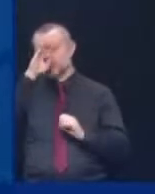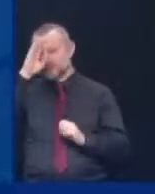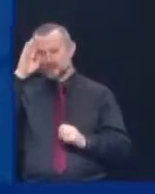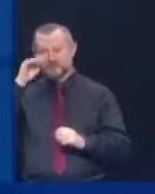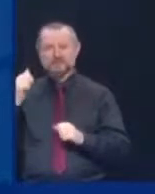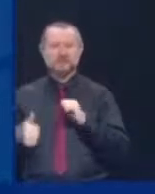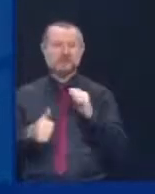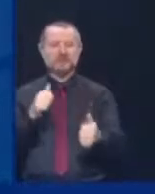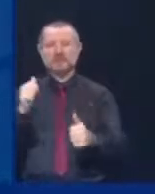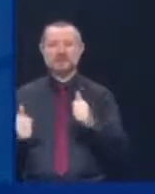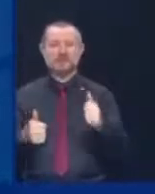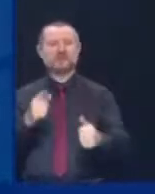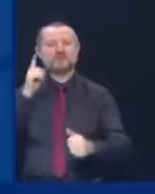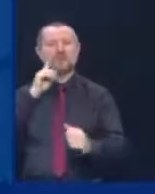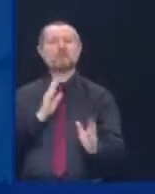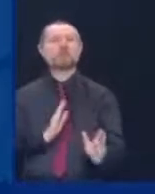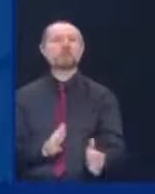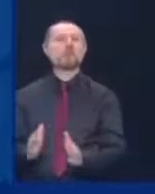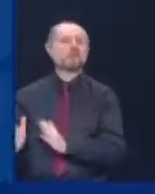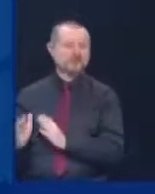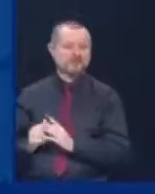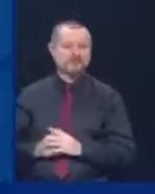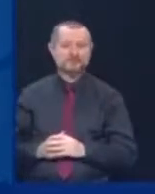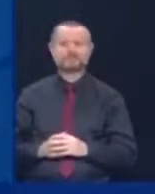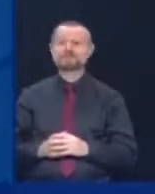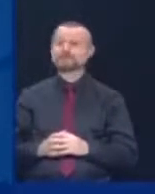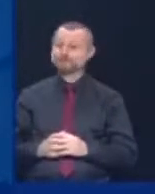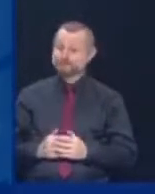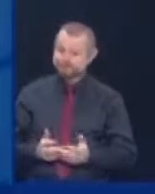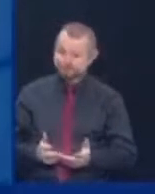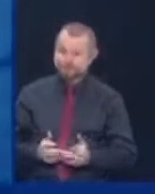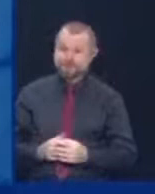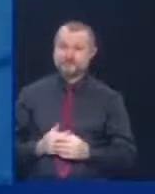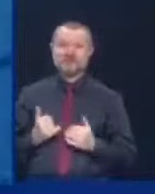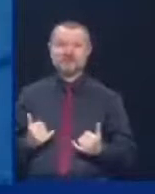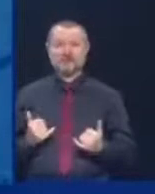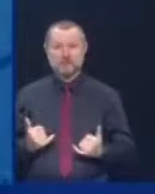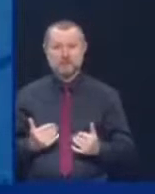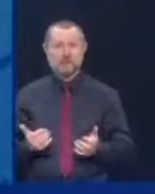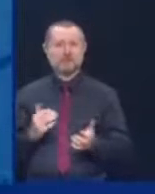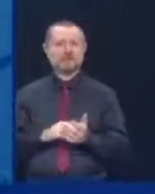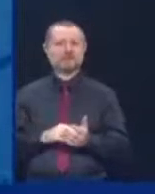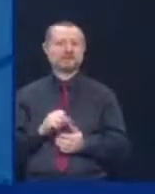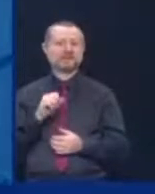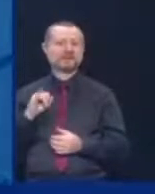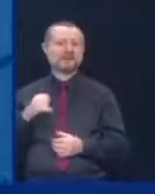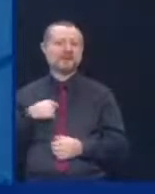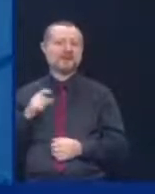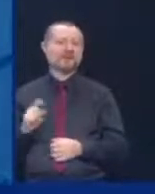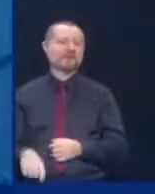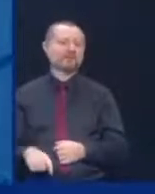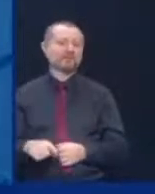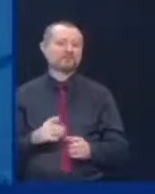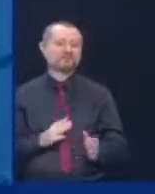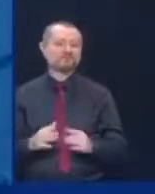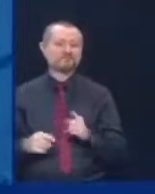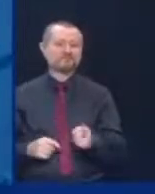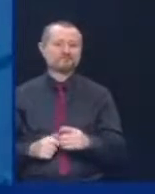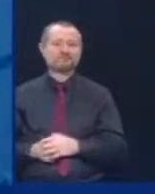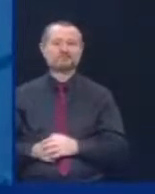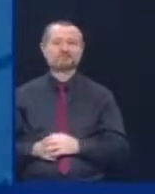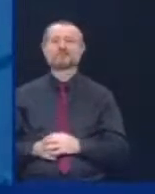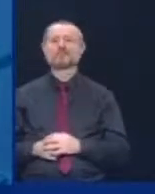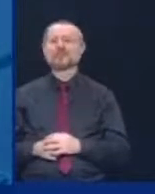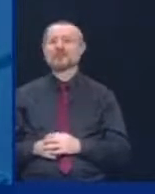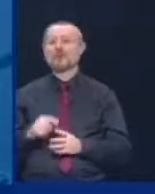additional capacity? Well, that's what we have to do on Staten Island. Long Island,